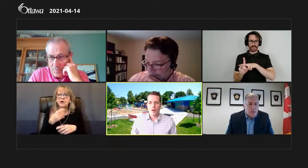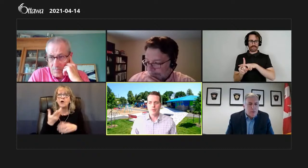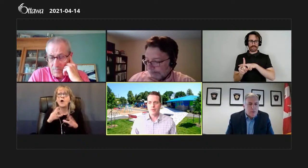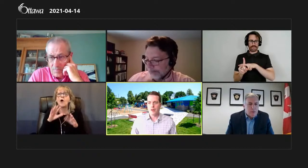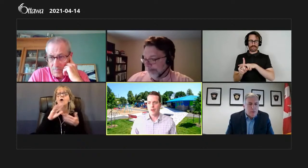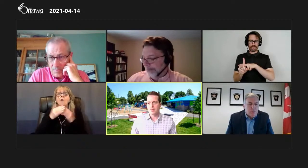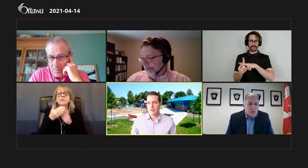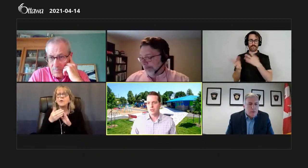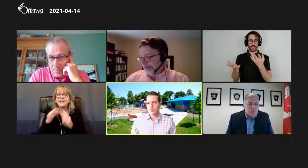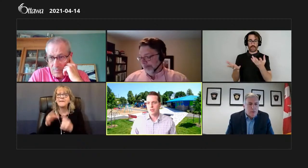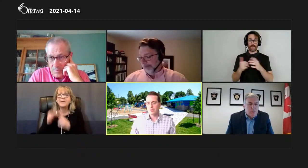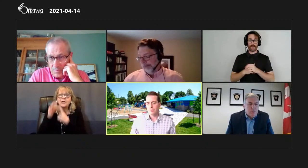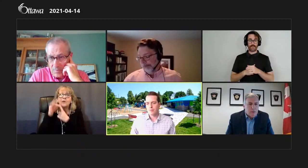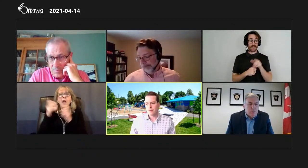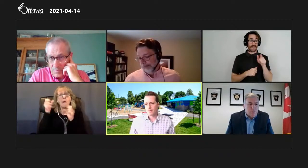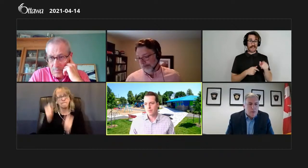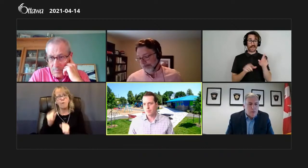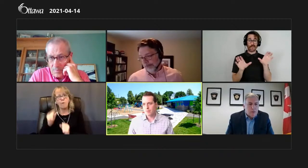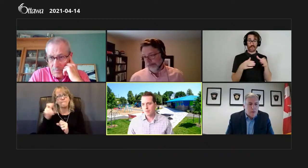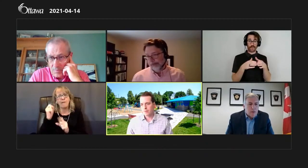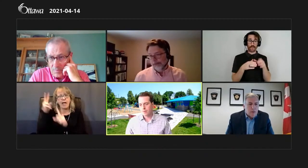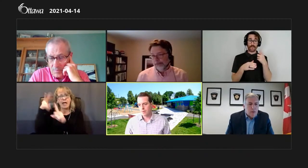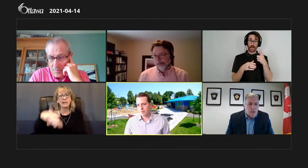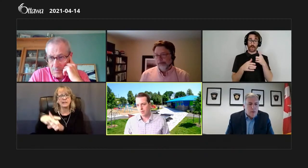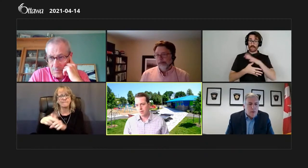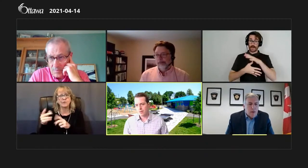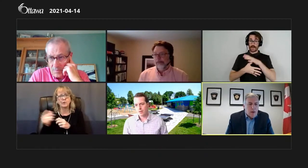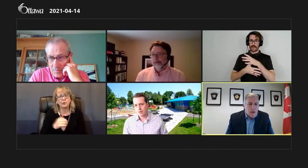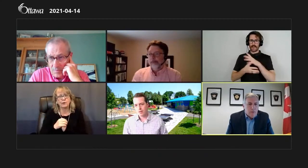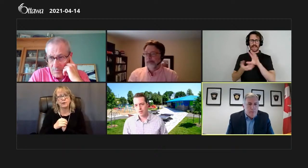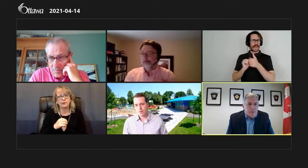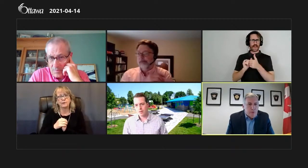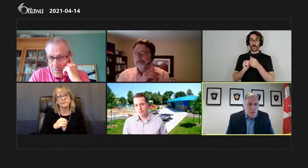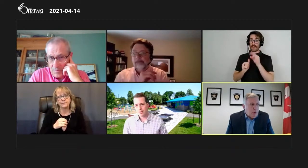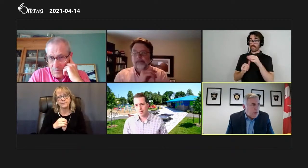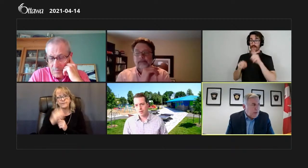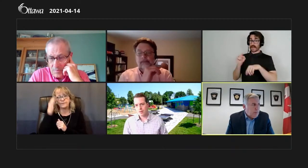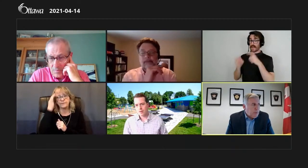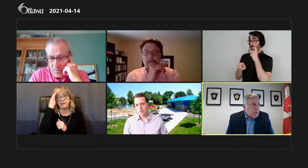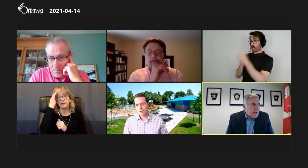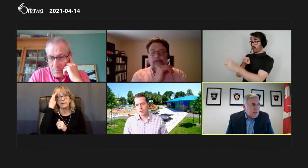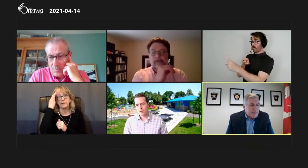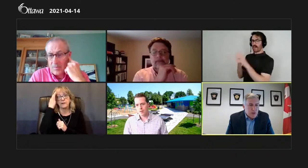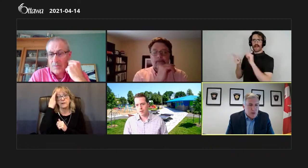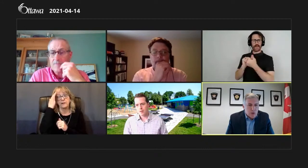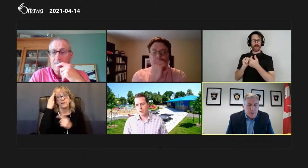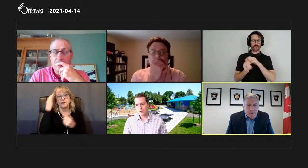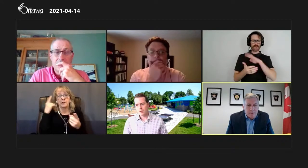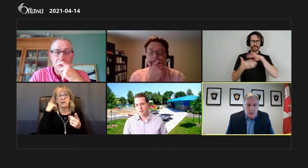So among the priority wards, how can they register if they can't get hold?